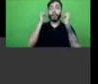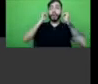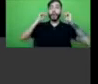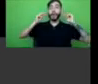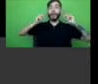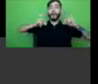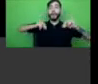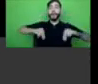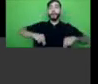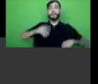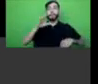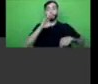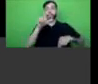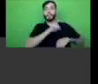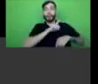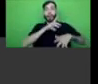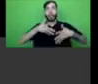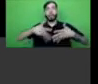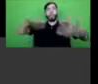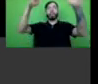reacted as though he had a weapon.